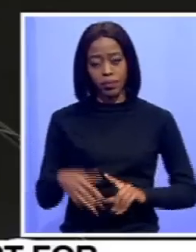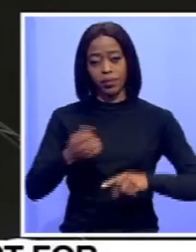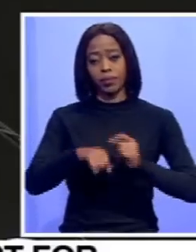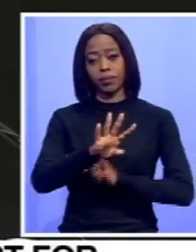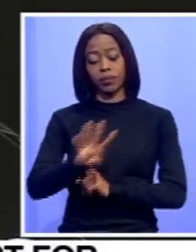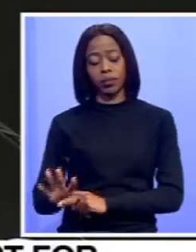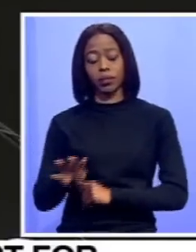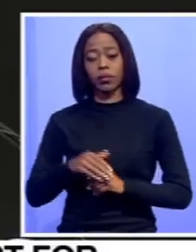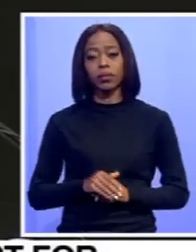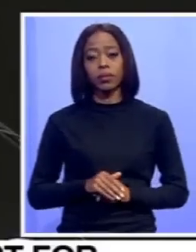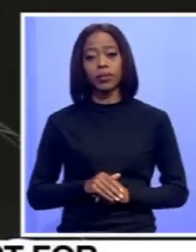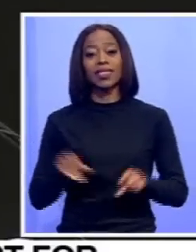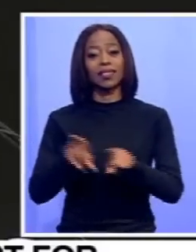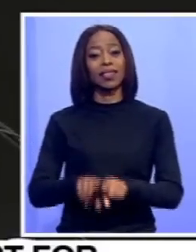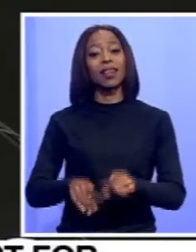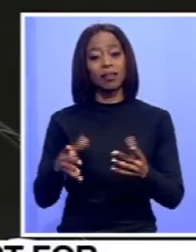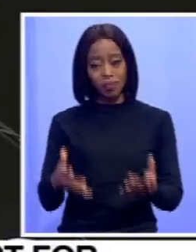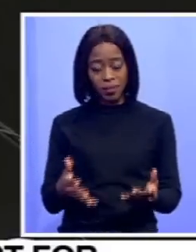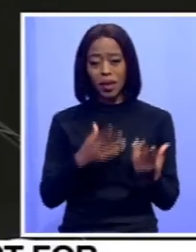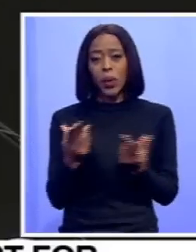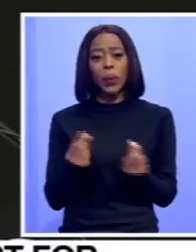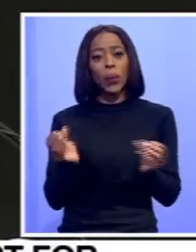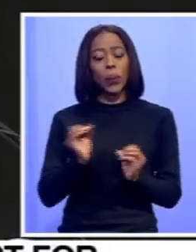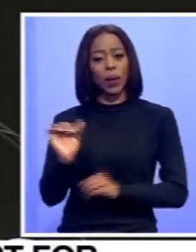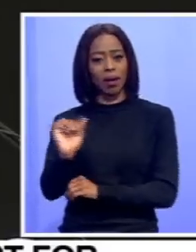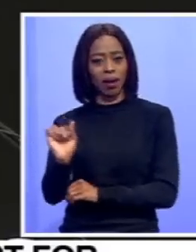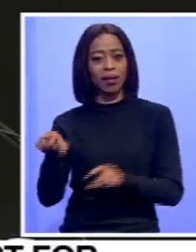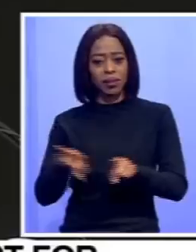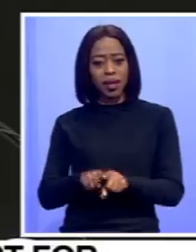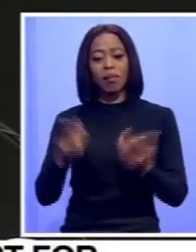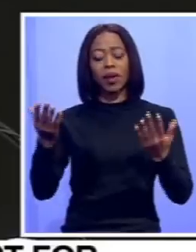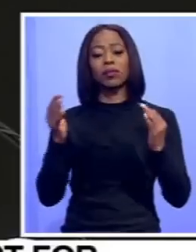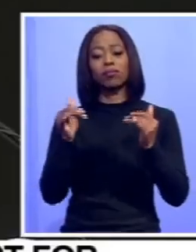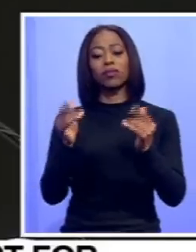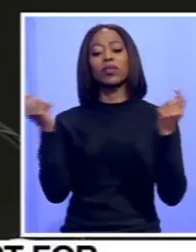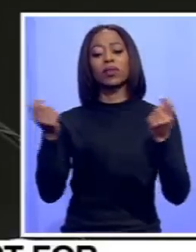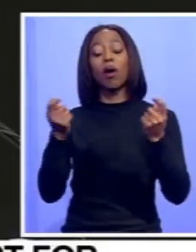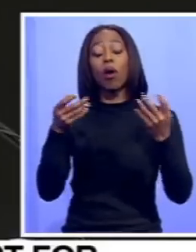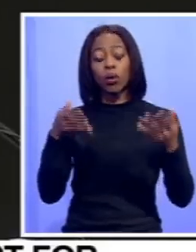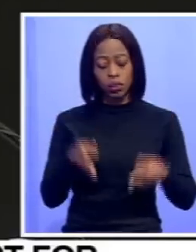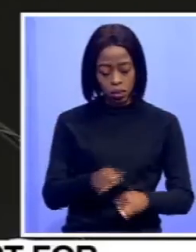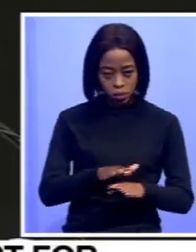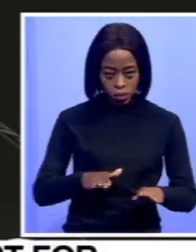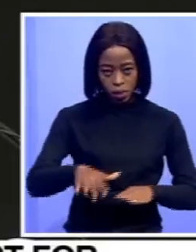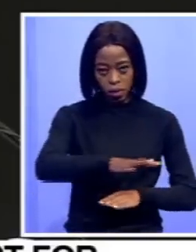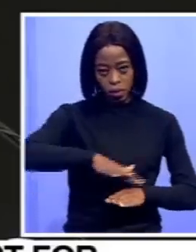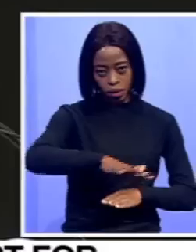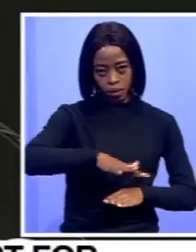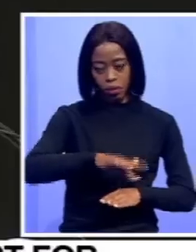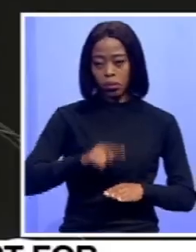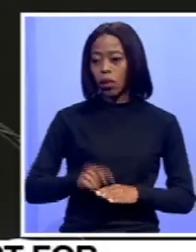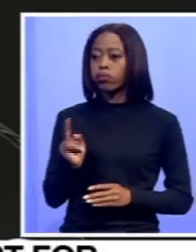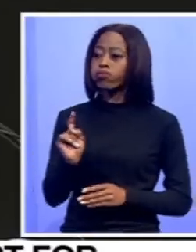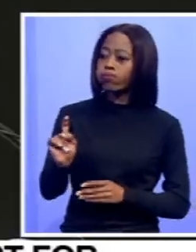54. Similarly, they took no action when the vehicle entered the cemetery. Sub 55. When confronted